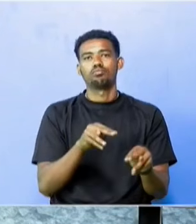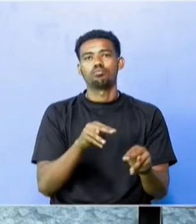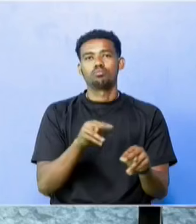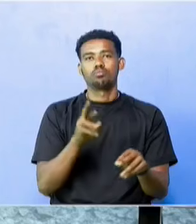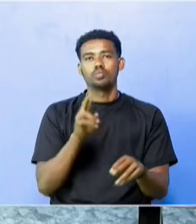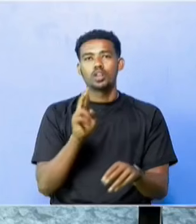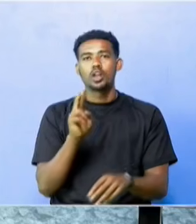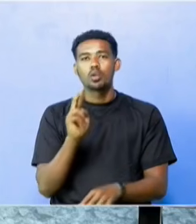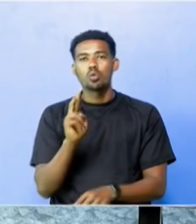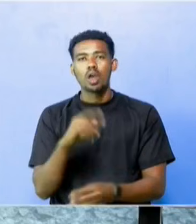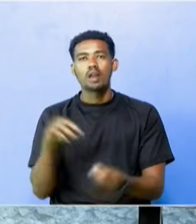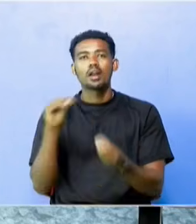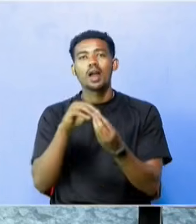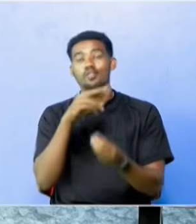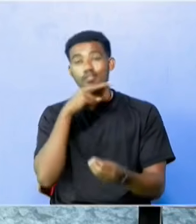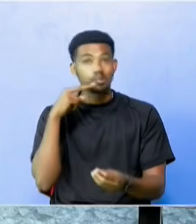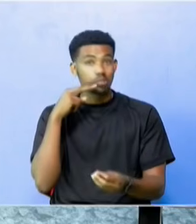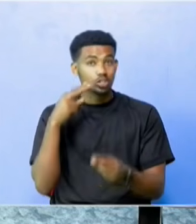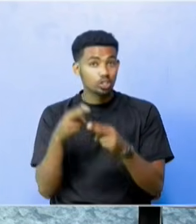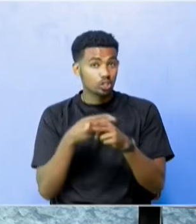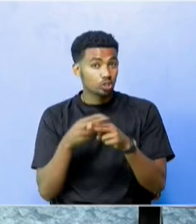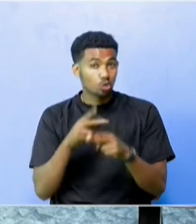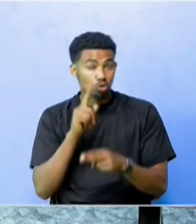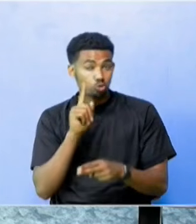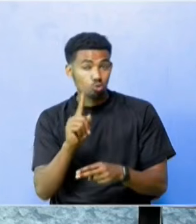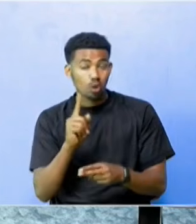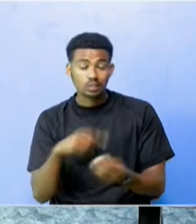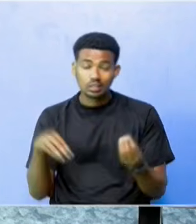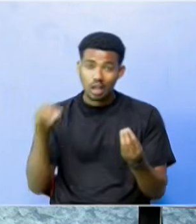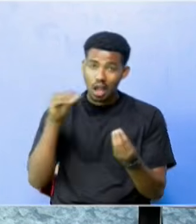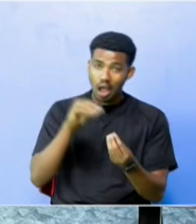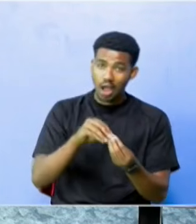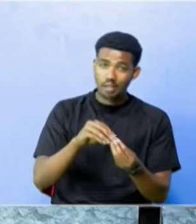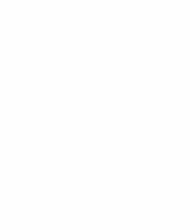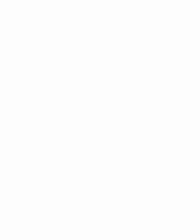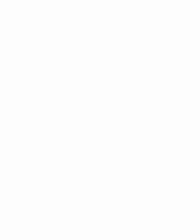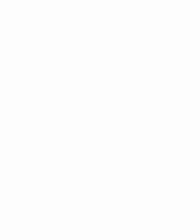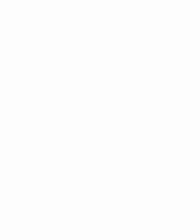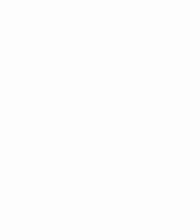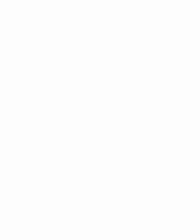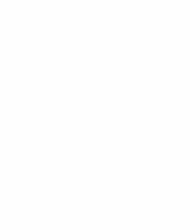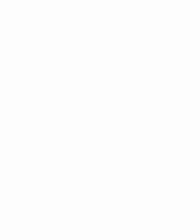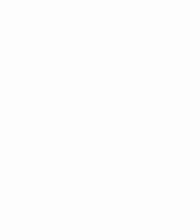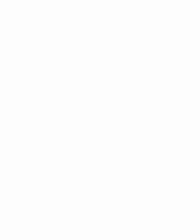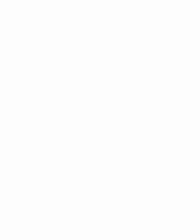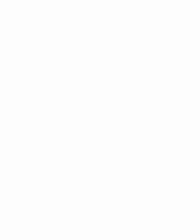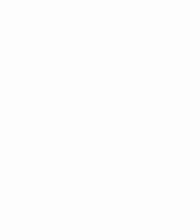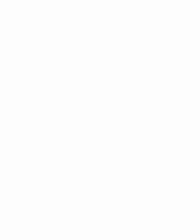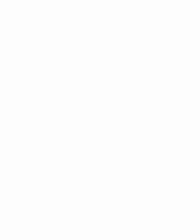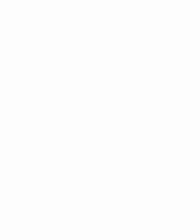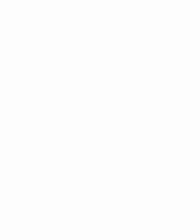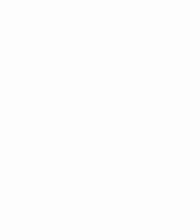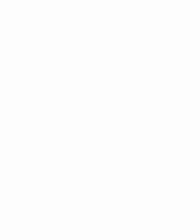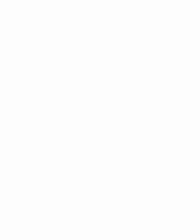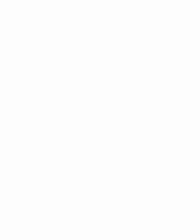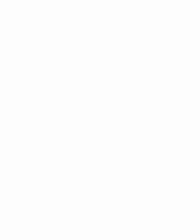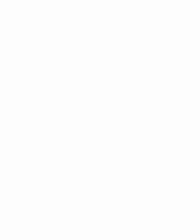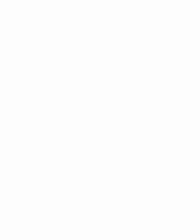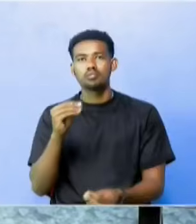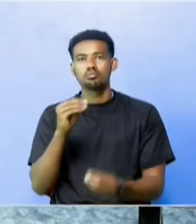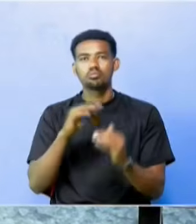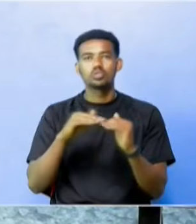regular adverbs, the short ones that add ER, IER, or on their superlative